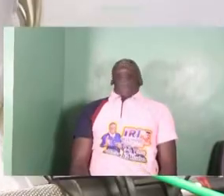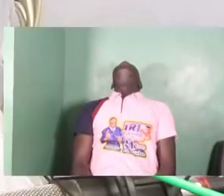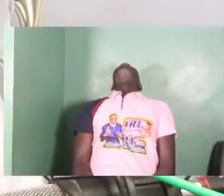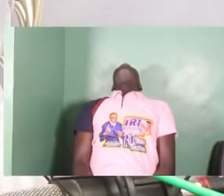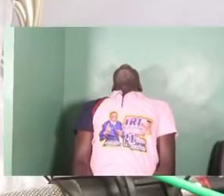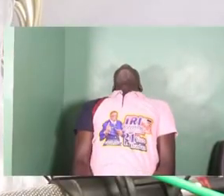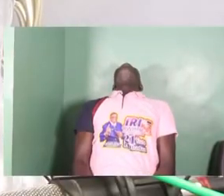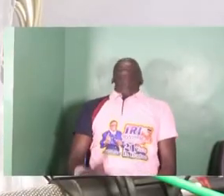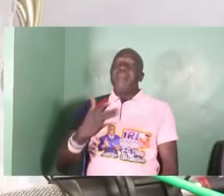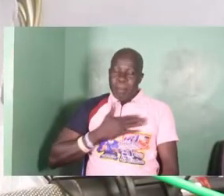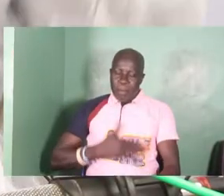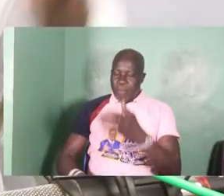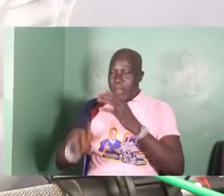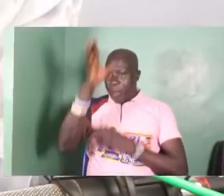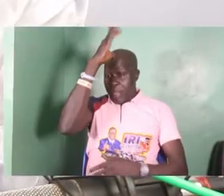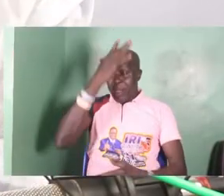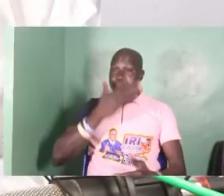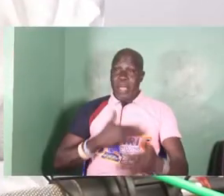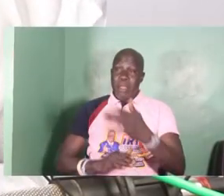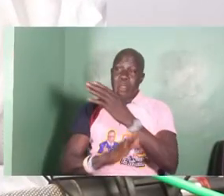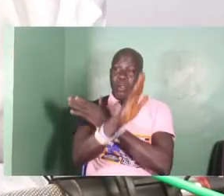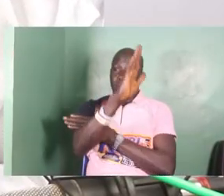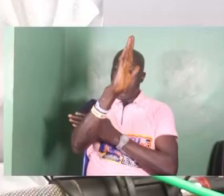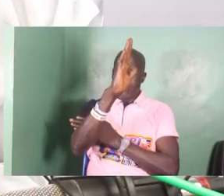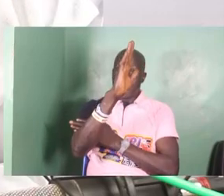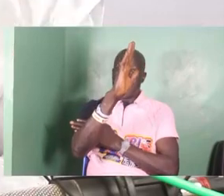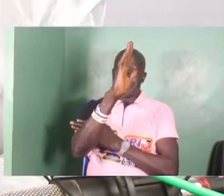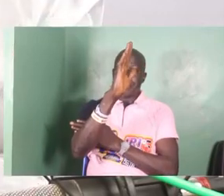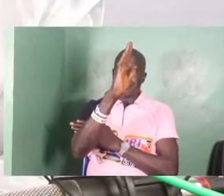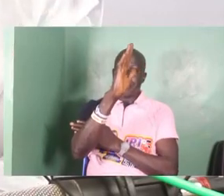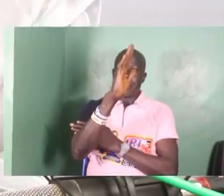baba mi ati olorun me my god